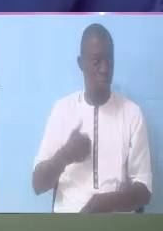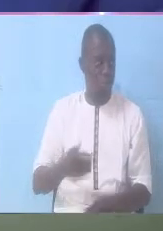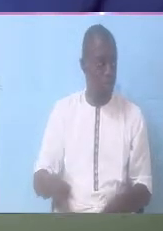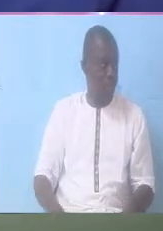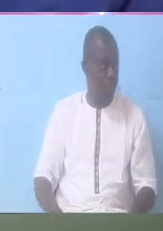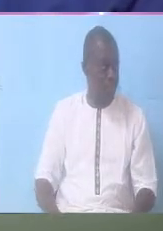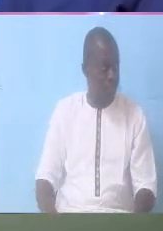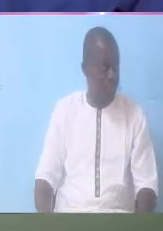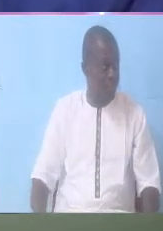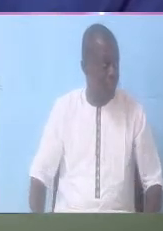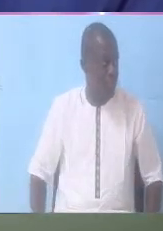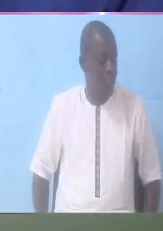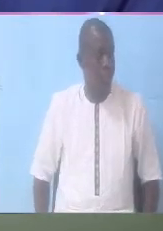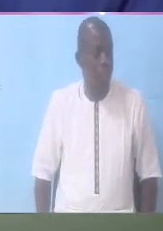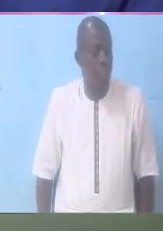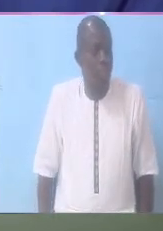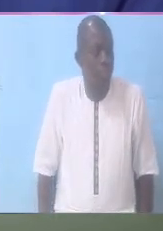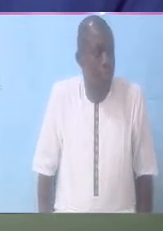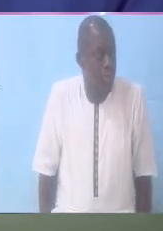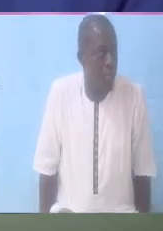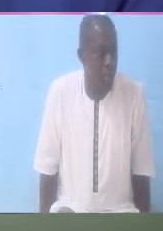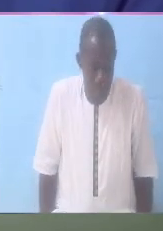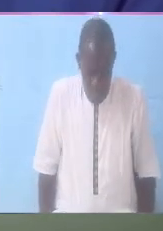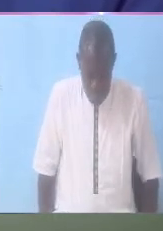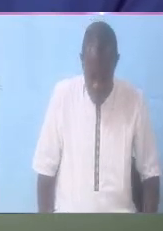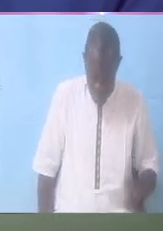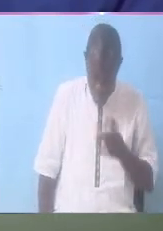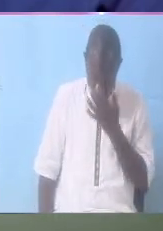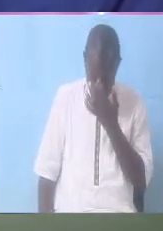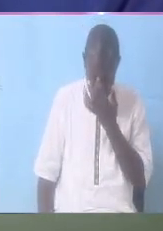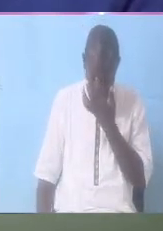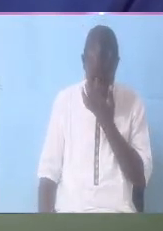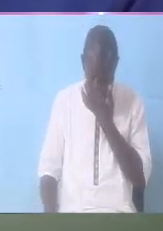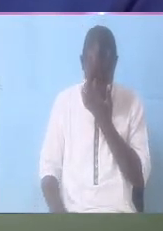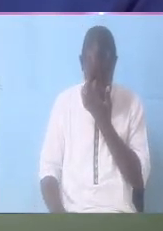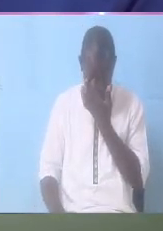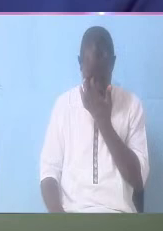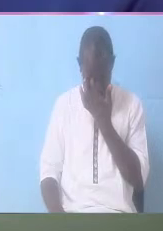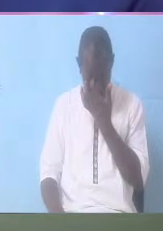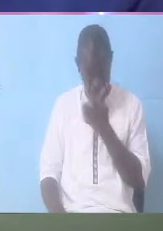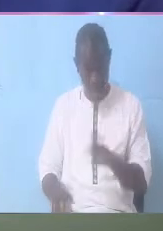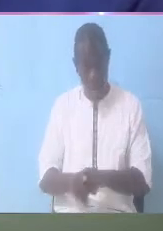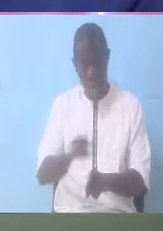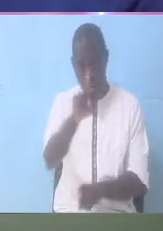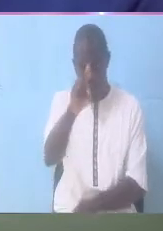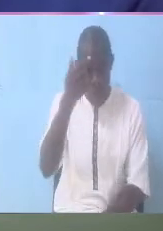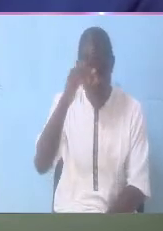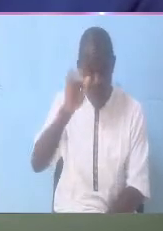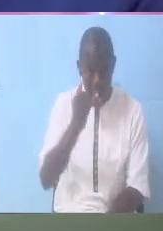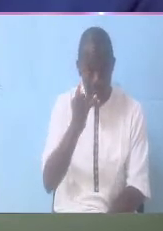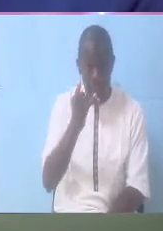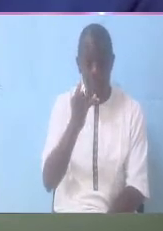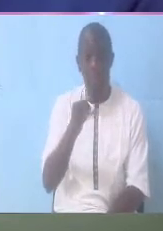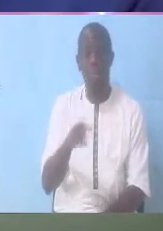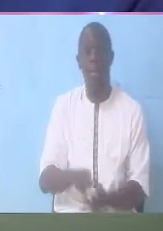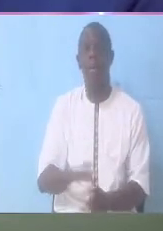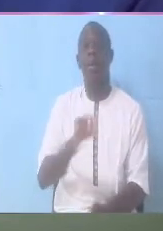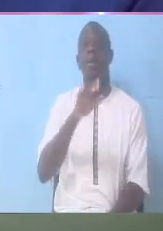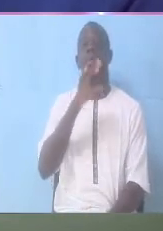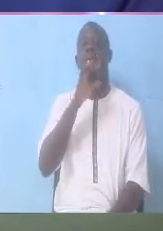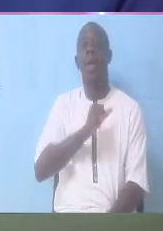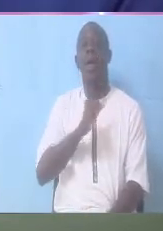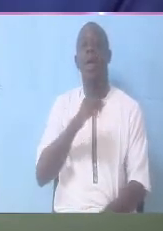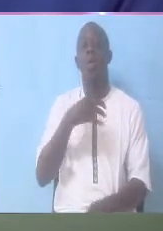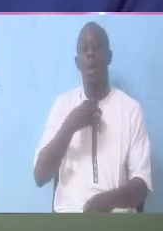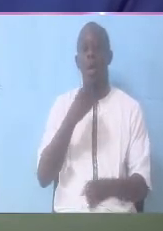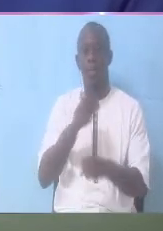Aliou Cisse, and Manlafikor ke lafa tol kan ko take ko atele wol fanan fa. You agree? Isontale. So, point of